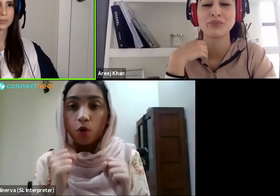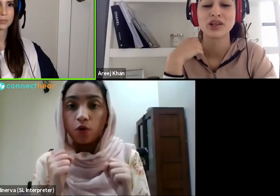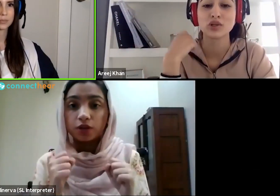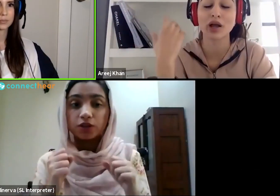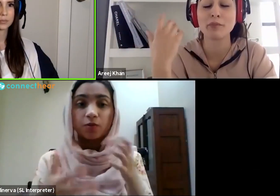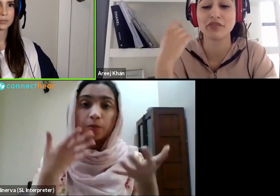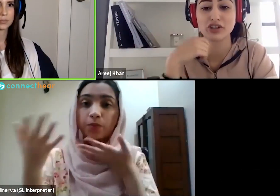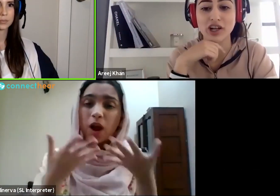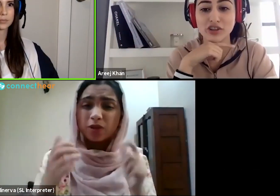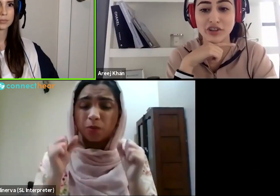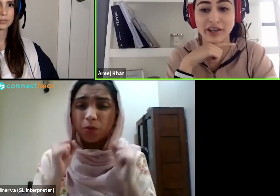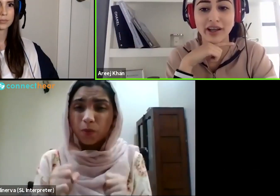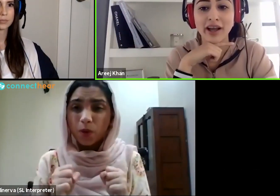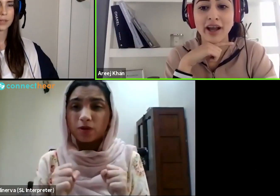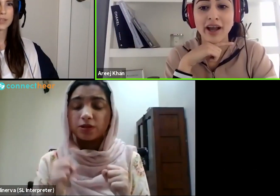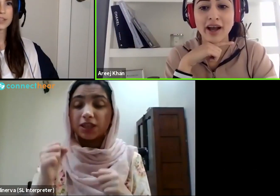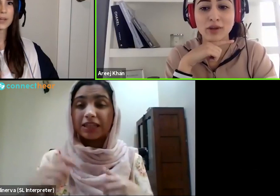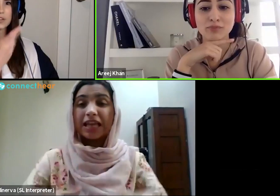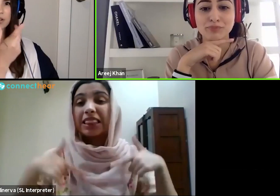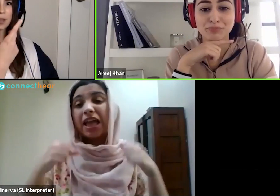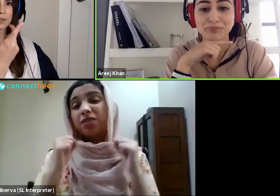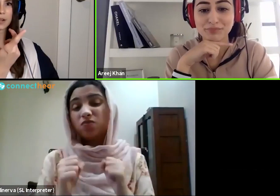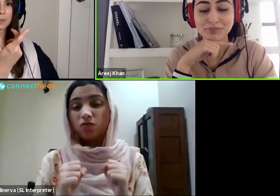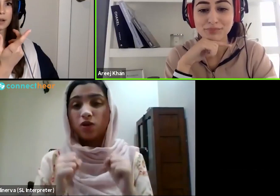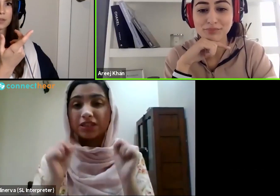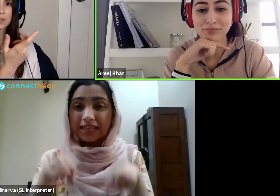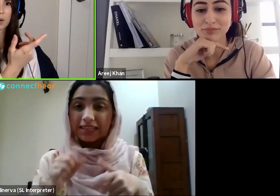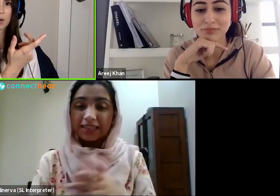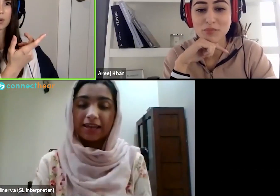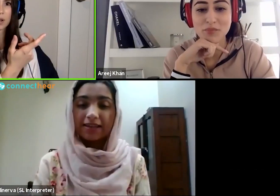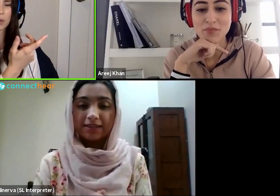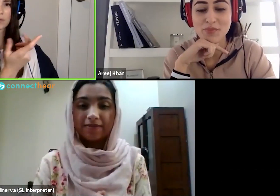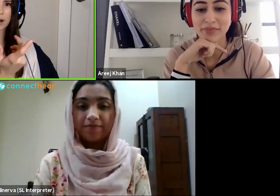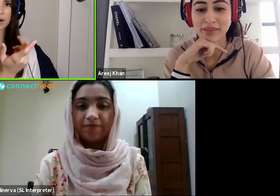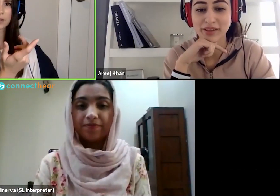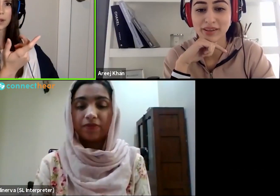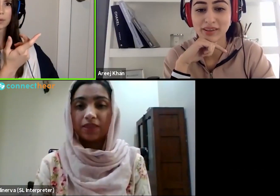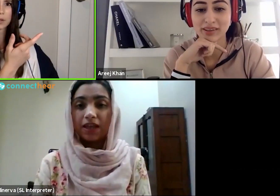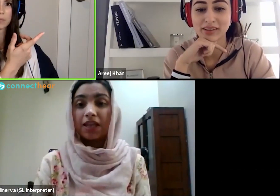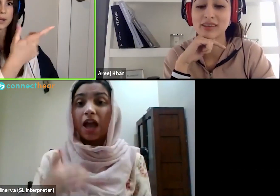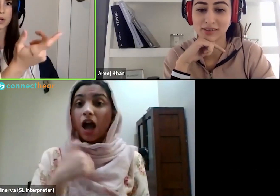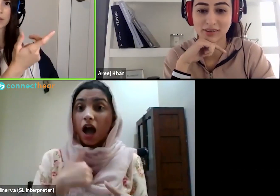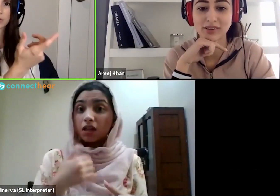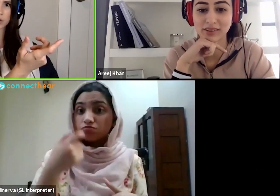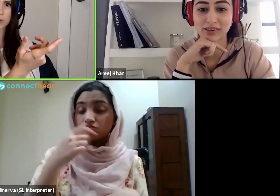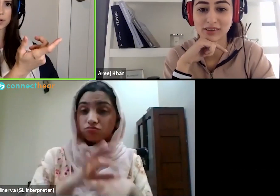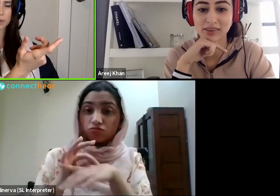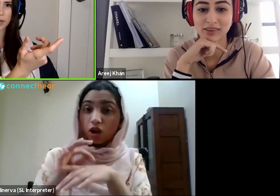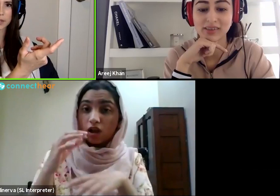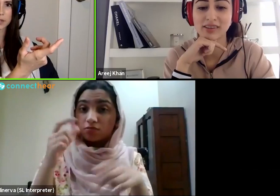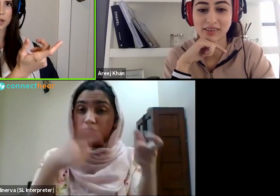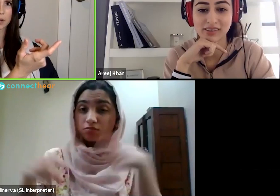people. So it can be very challenging. It's human nature, like we talked about this whole coronavirus. Like we met each other over social